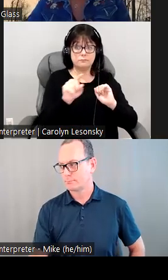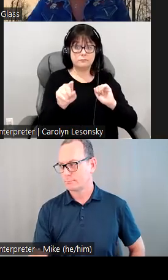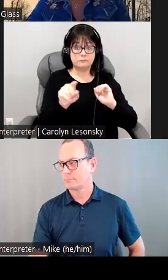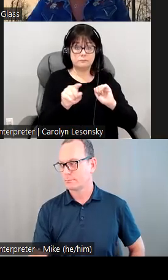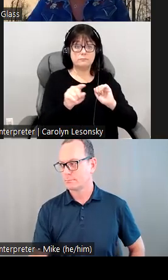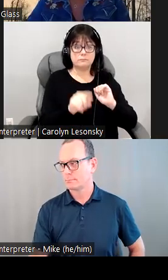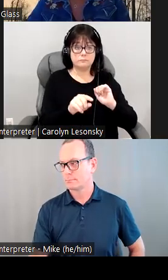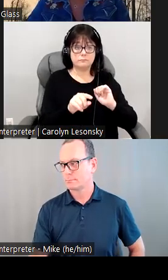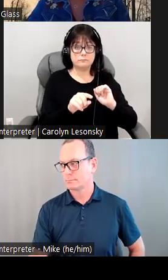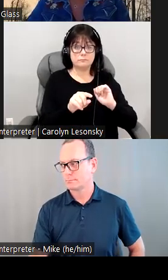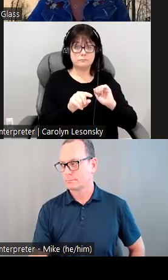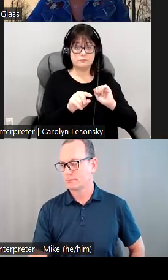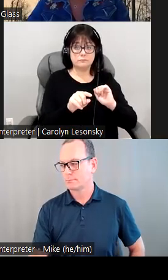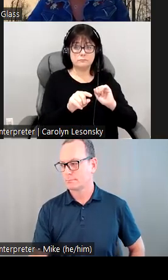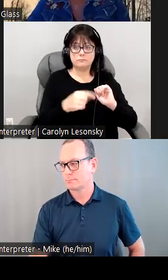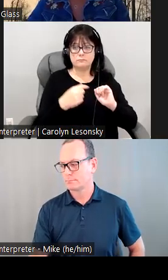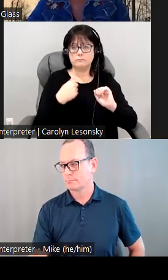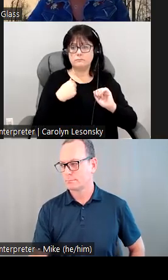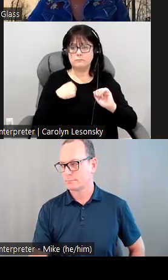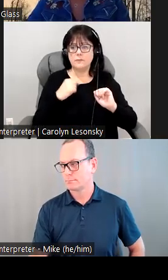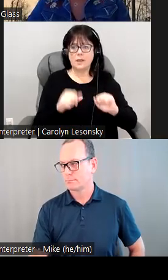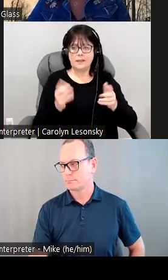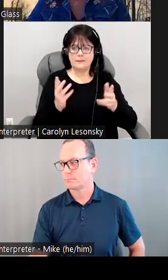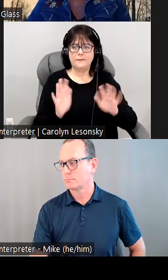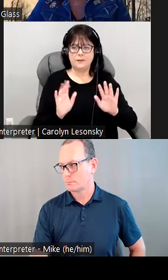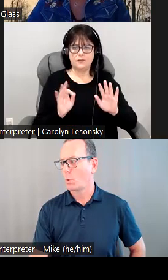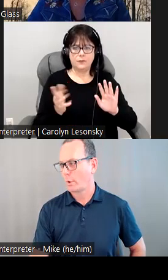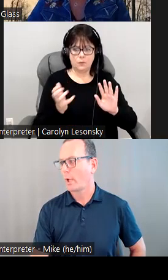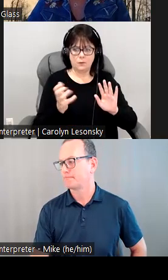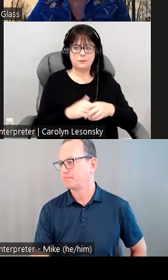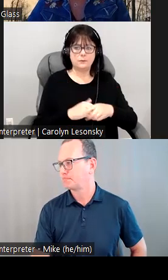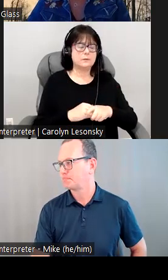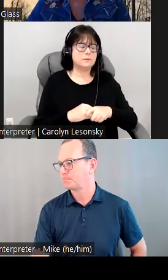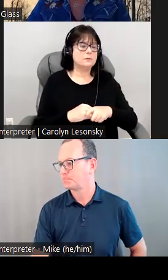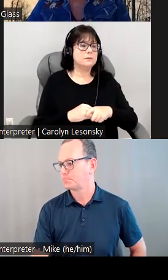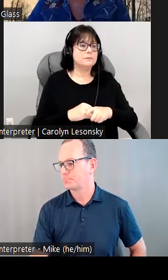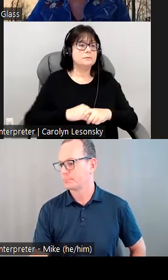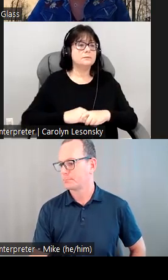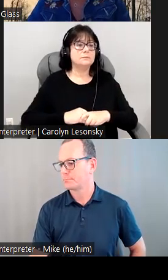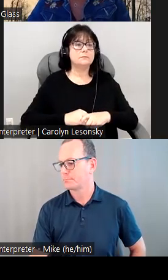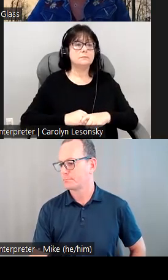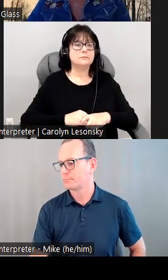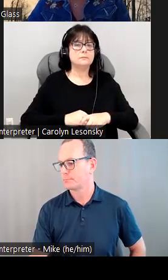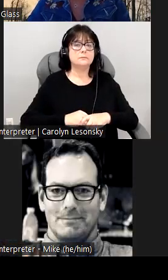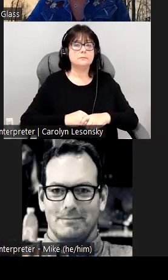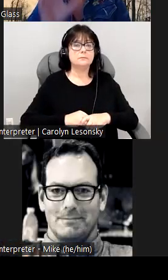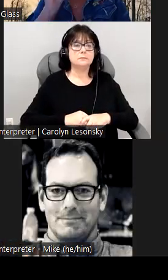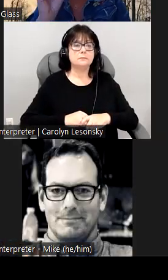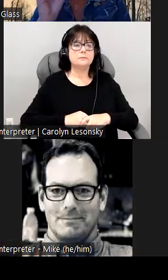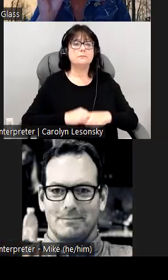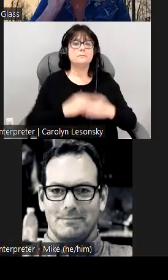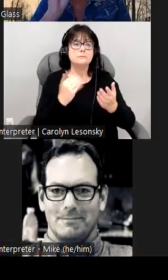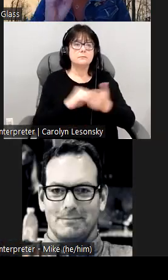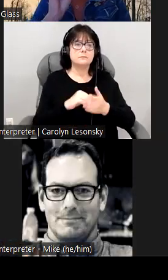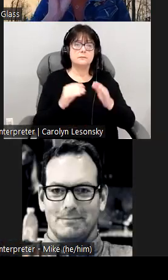boxes earlier in the webinar. Just a very brief wrap up. 64 is the big